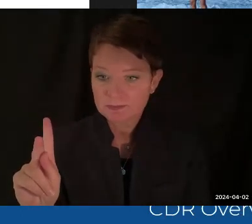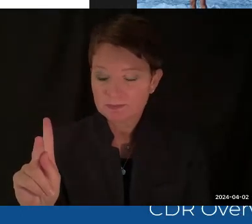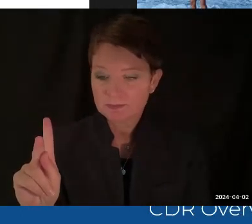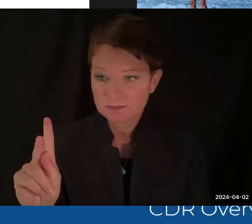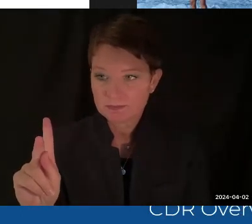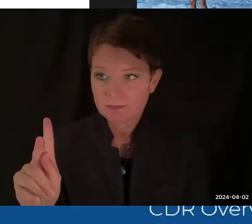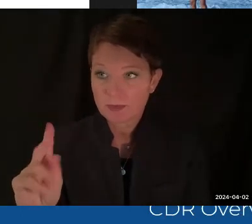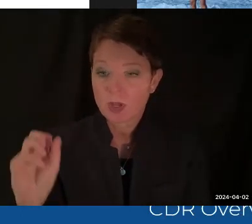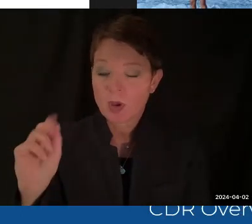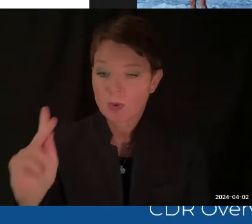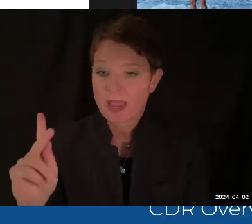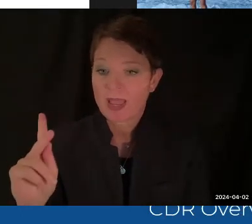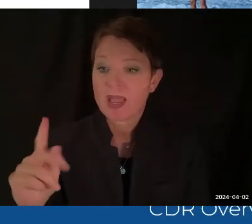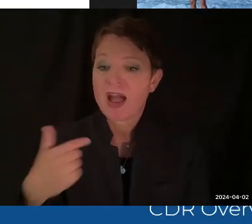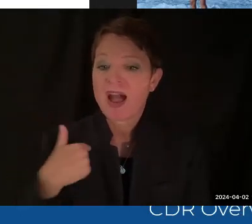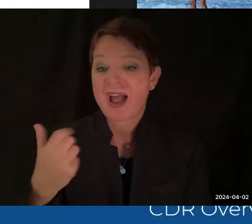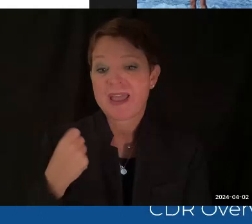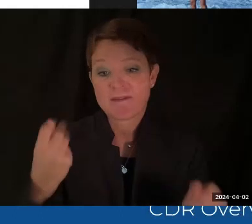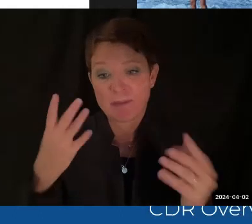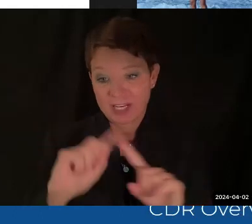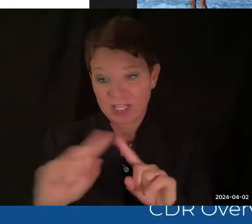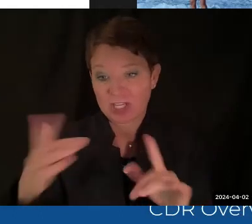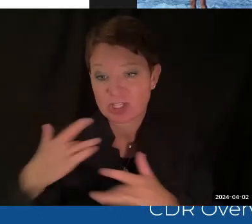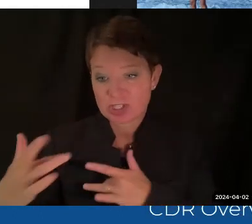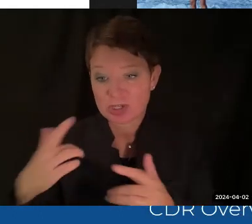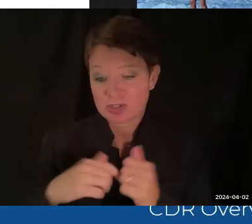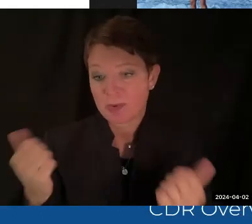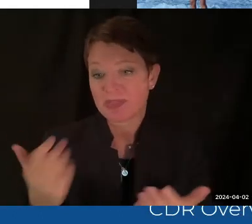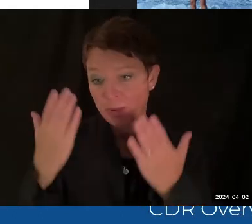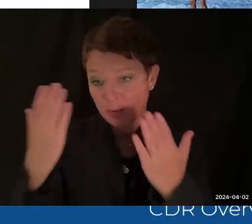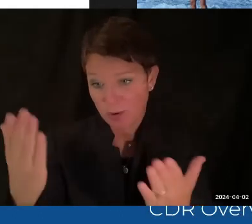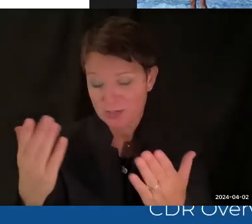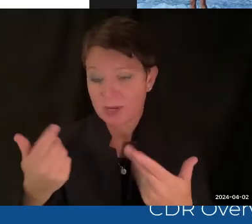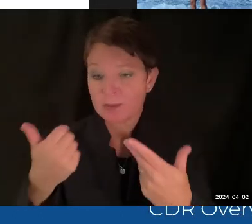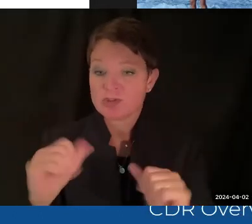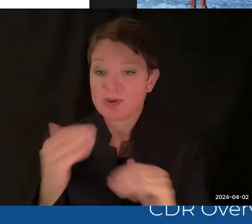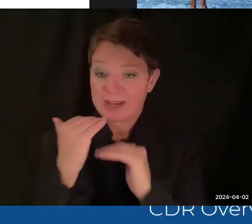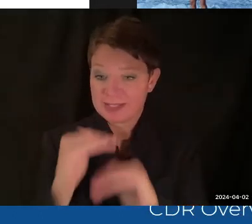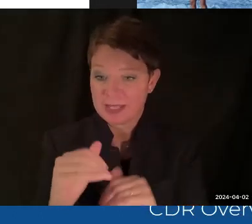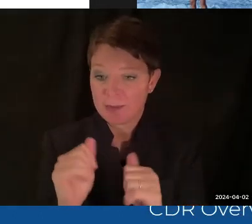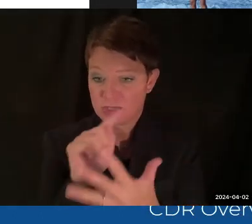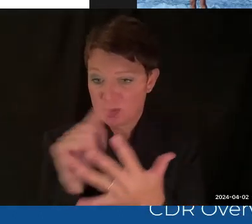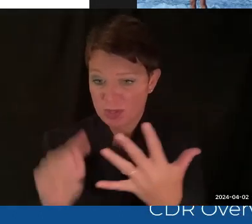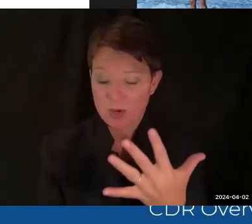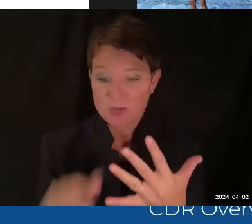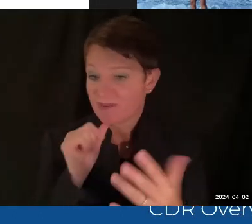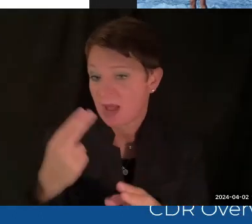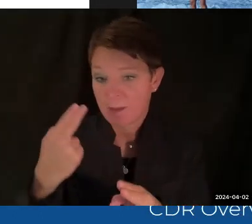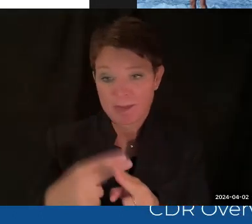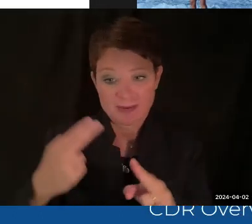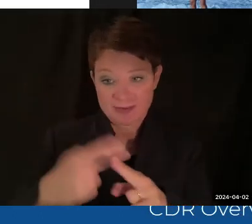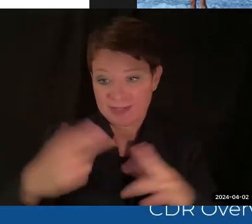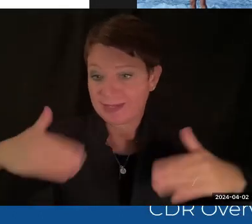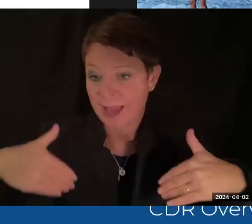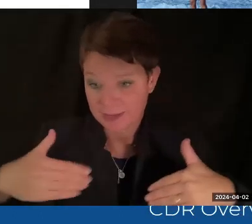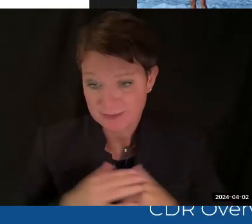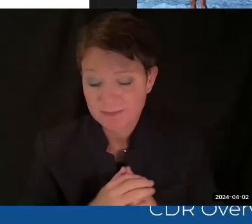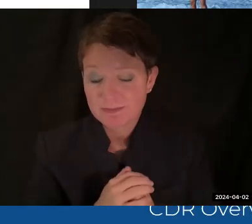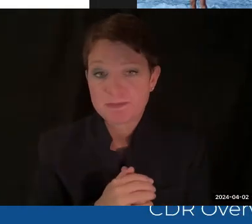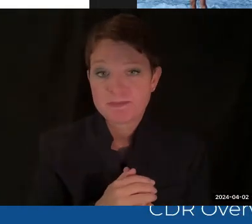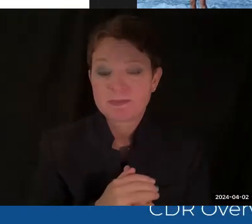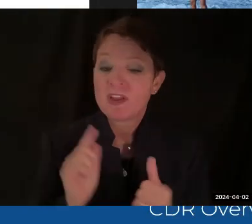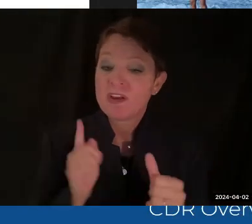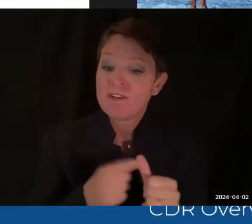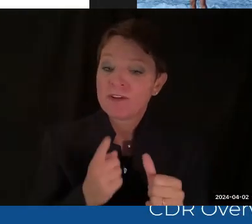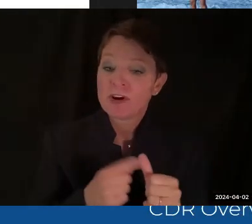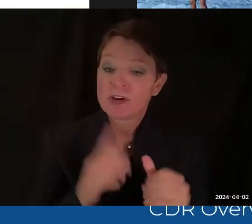All right, so I have a number of concerns with the proposal. I'm going to try to limit it to just the ones that haven't already been covered. First